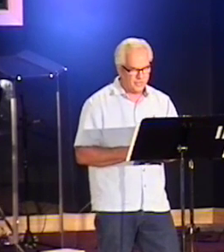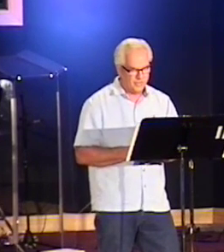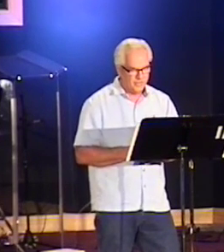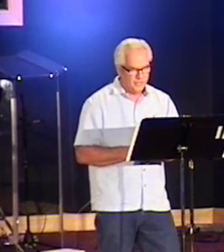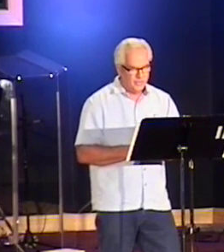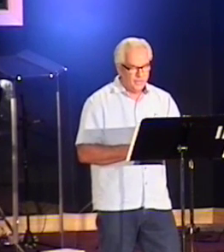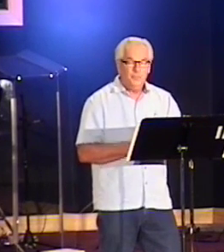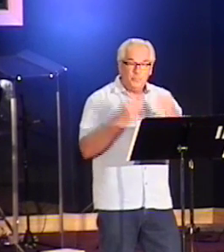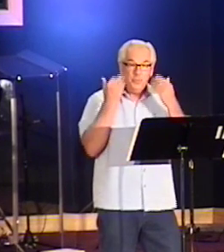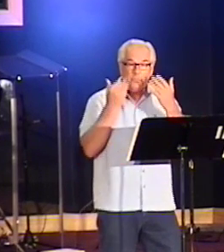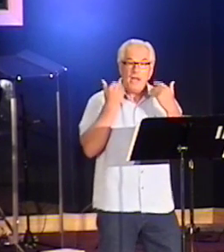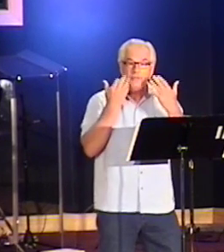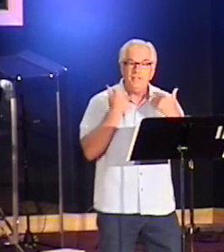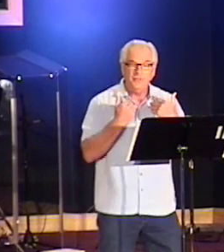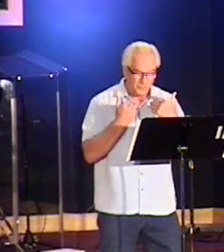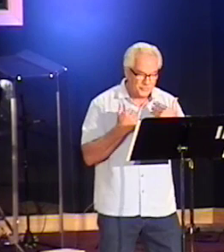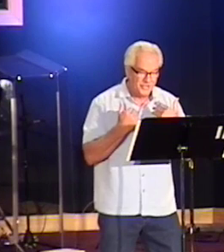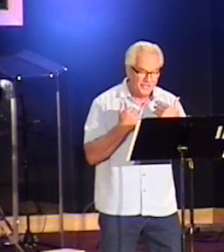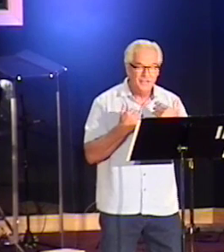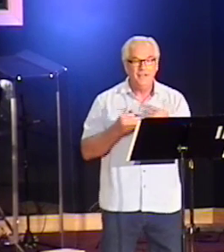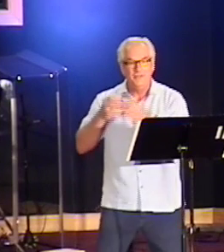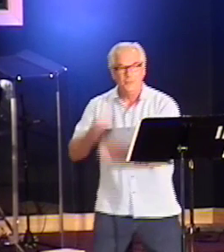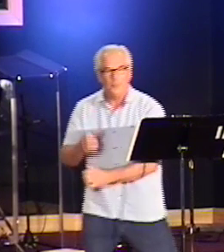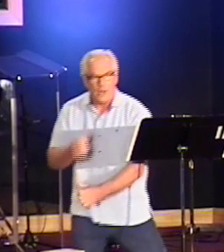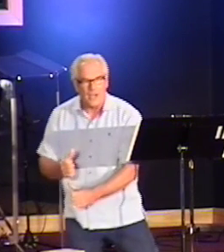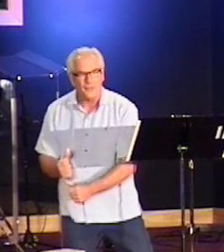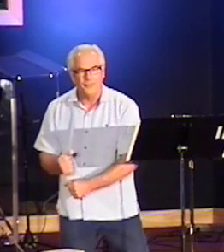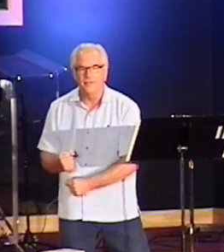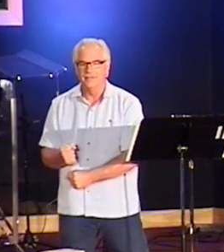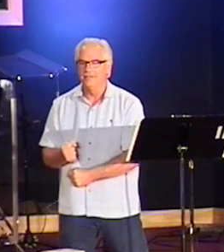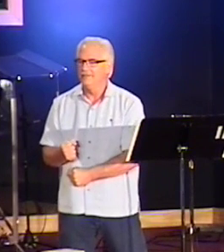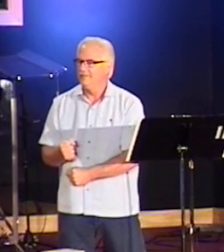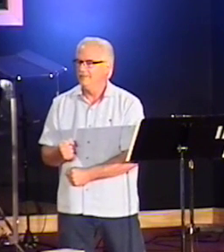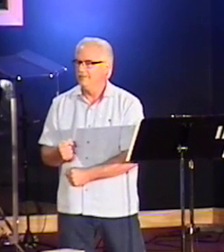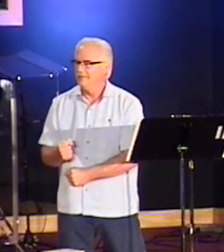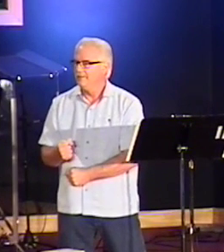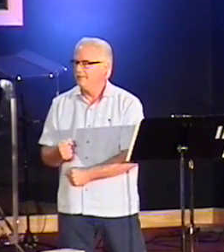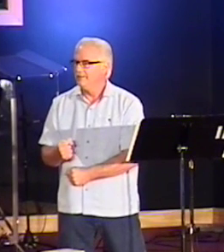words. Put my tears in your bottle.